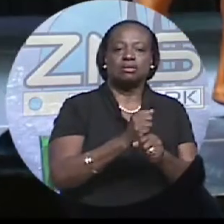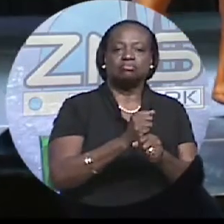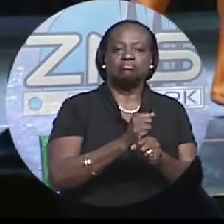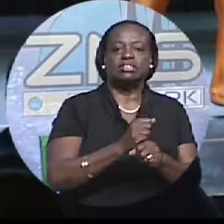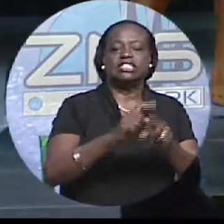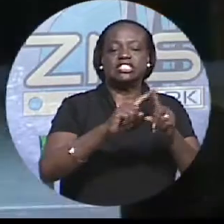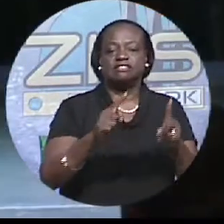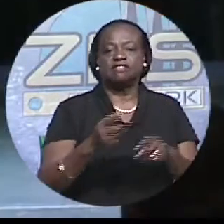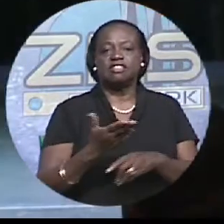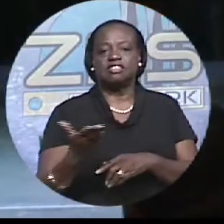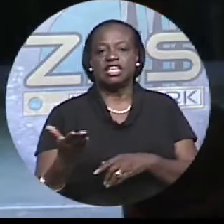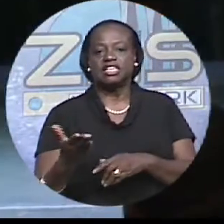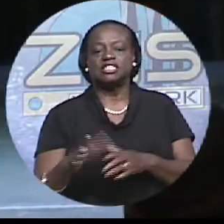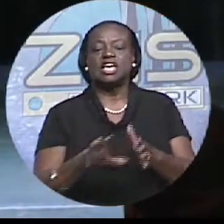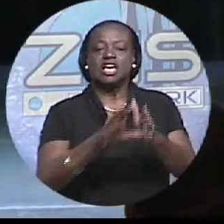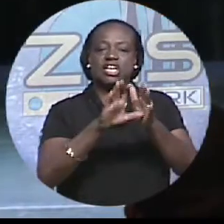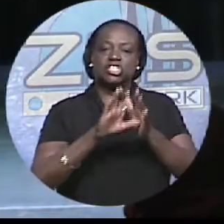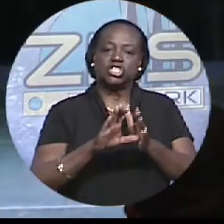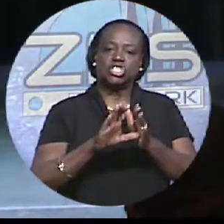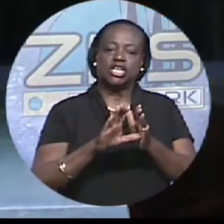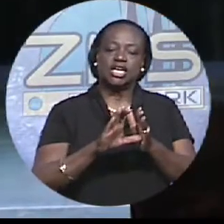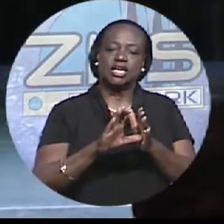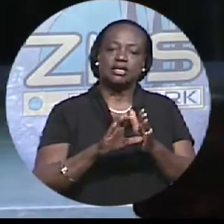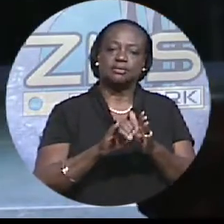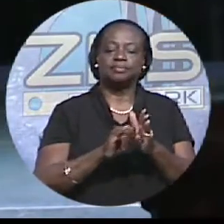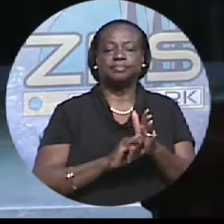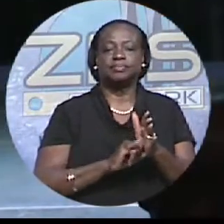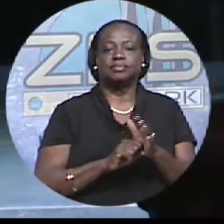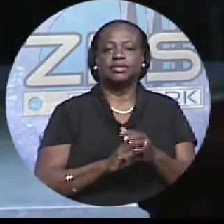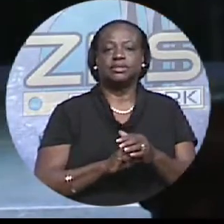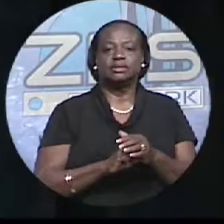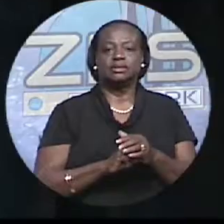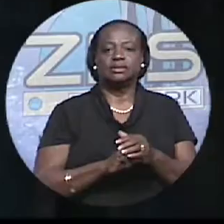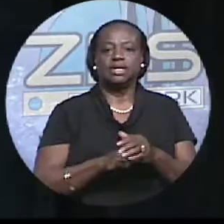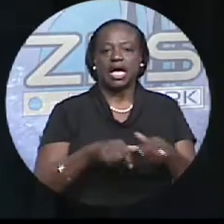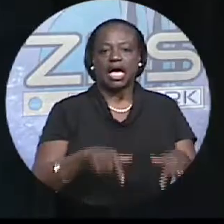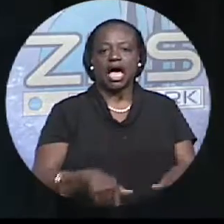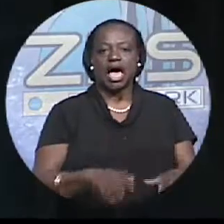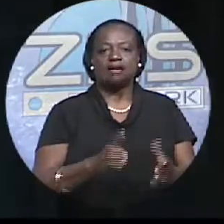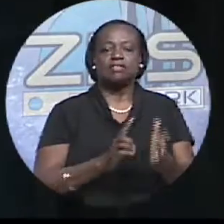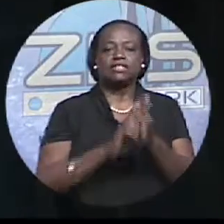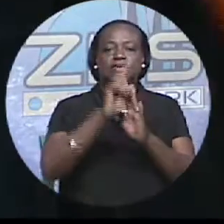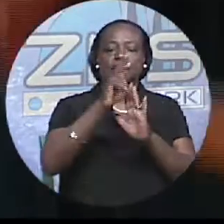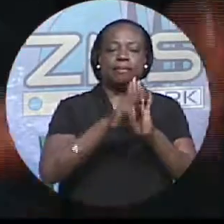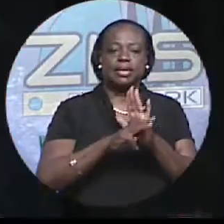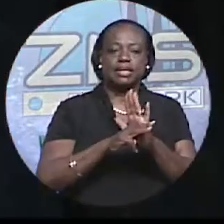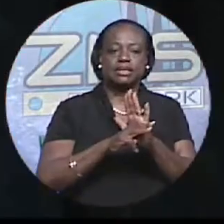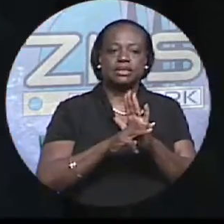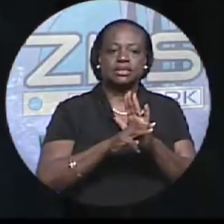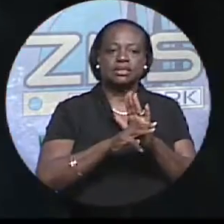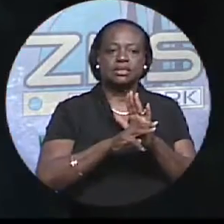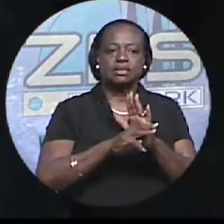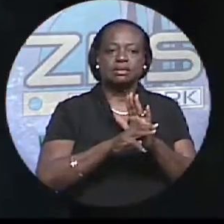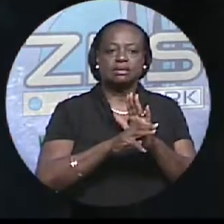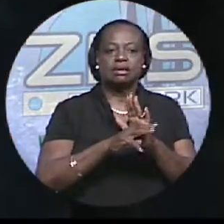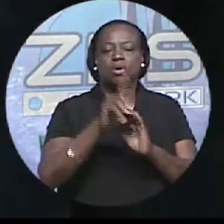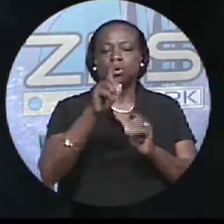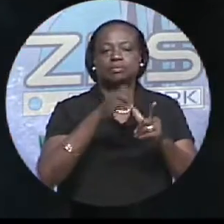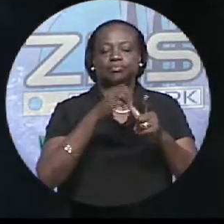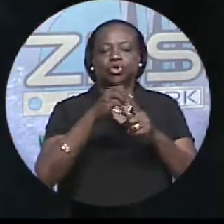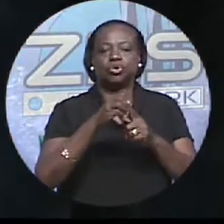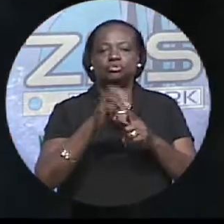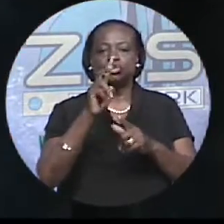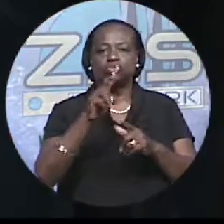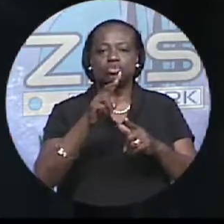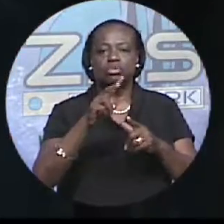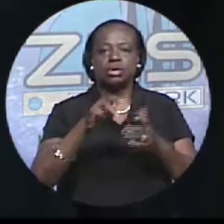their conditioning, one or two might be lacking a little bit of calf development. One or two might have been lacking some of the midsection,